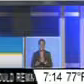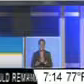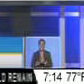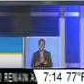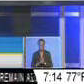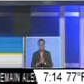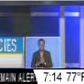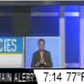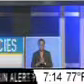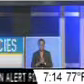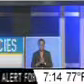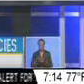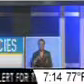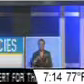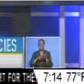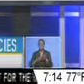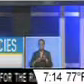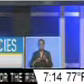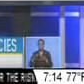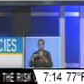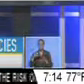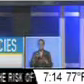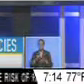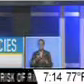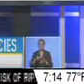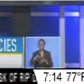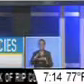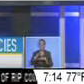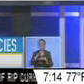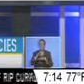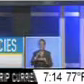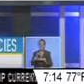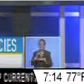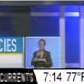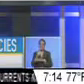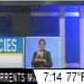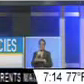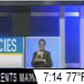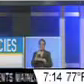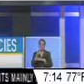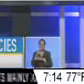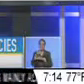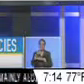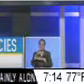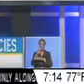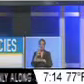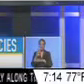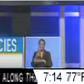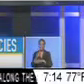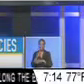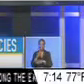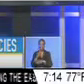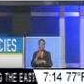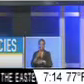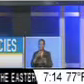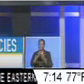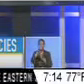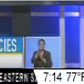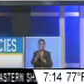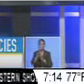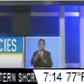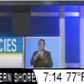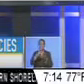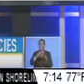Well, global reports reveal that the Nassau grouper here in the Bahamas isn't far from becoming commercially extinct. We caught up with officials